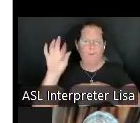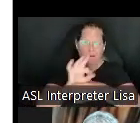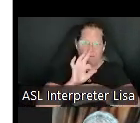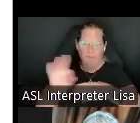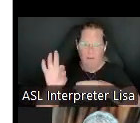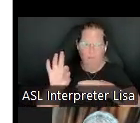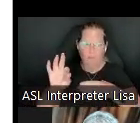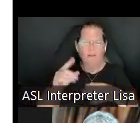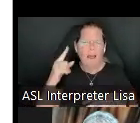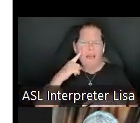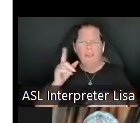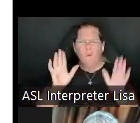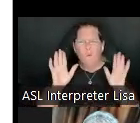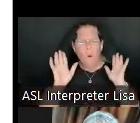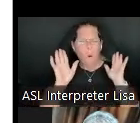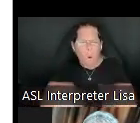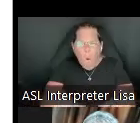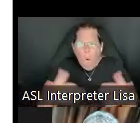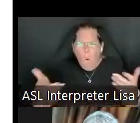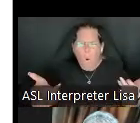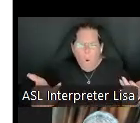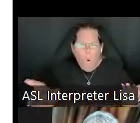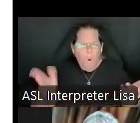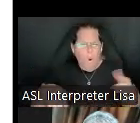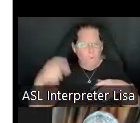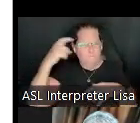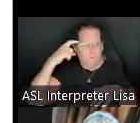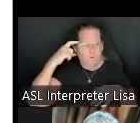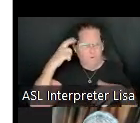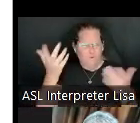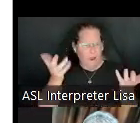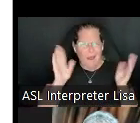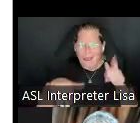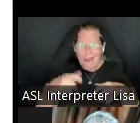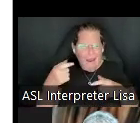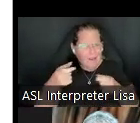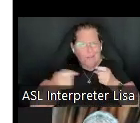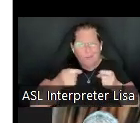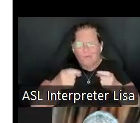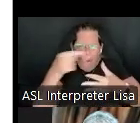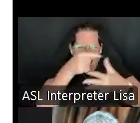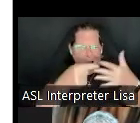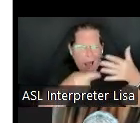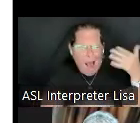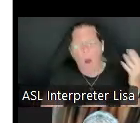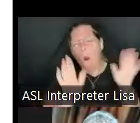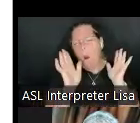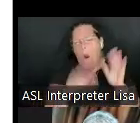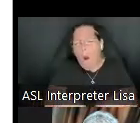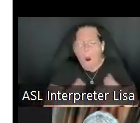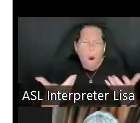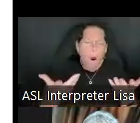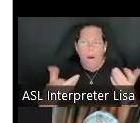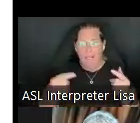take for granted all the functions that are controlled by the brain. The severity of